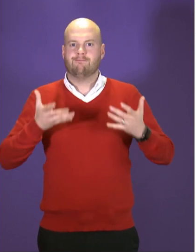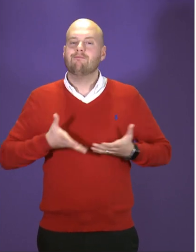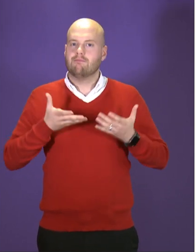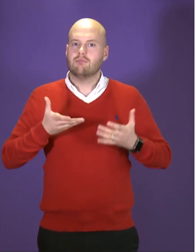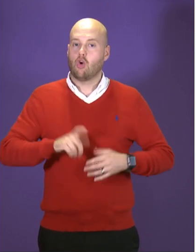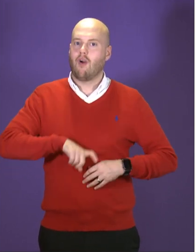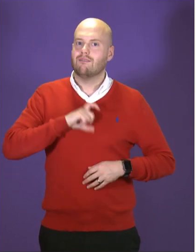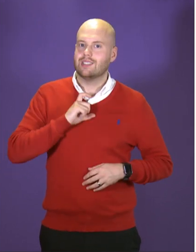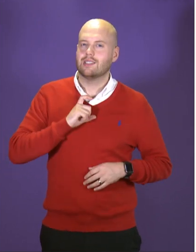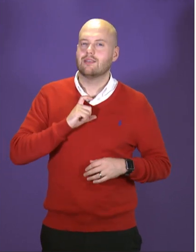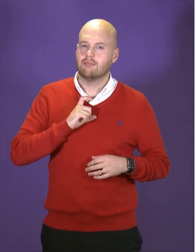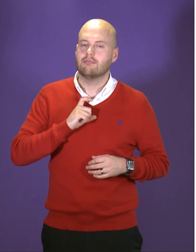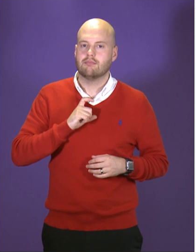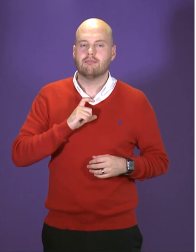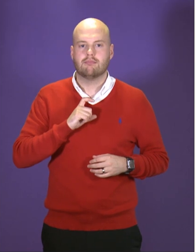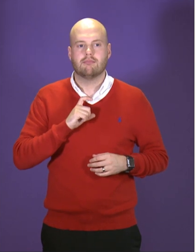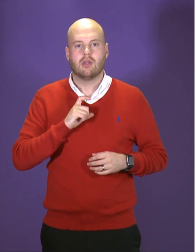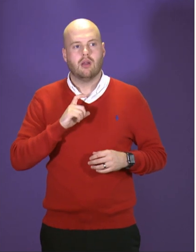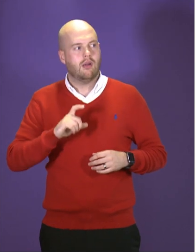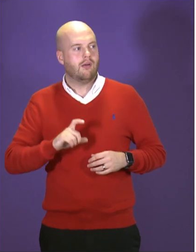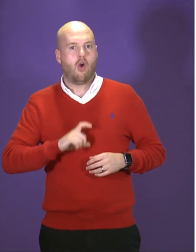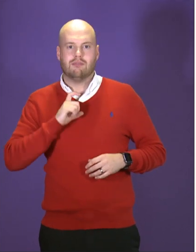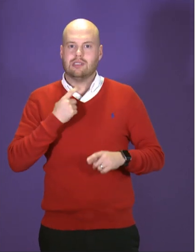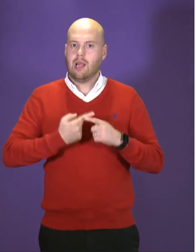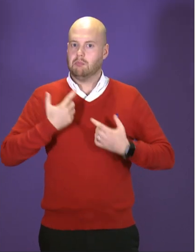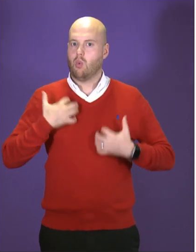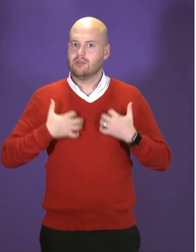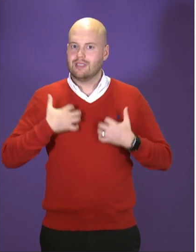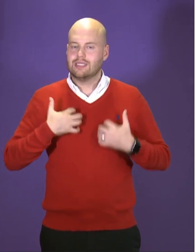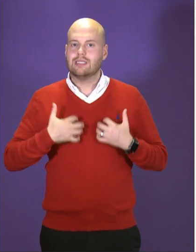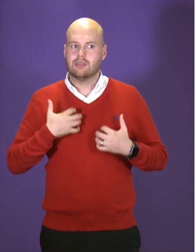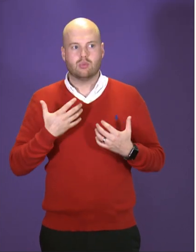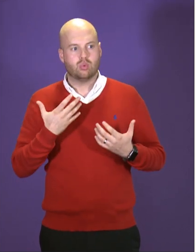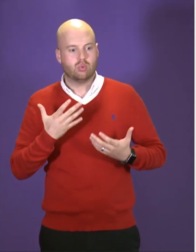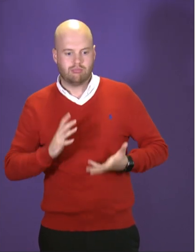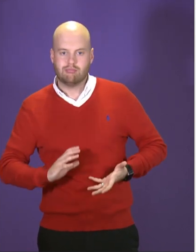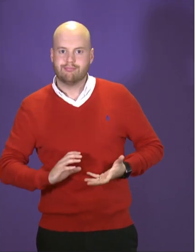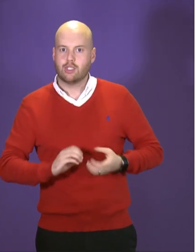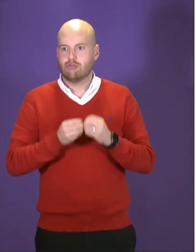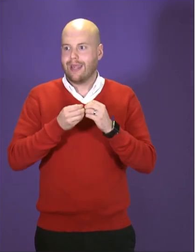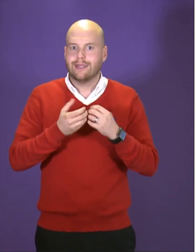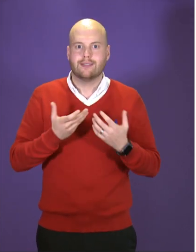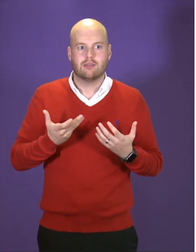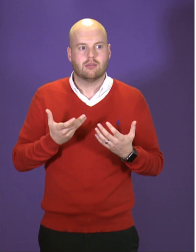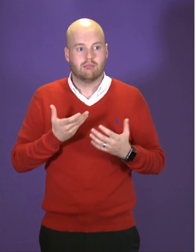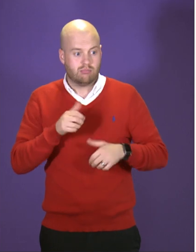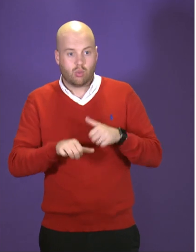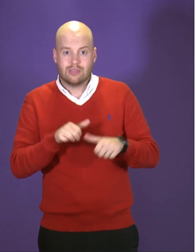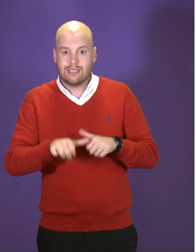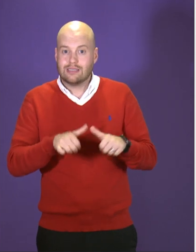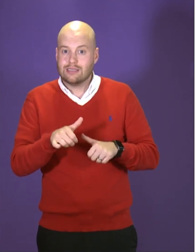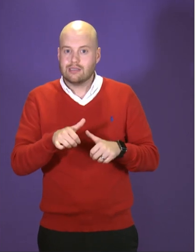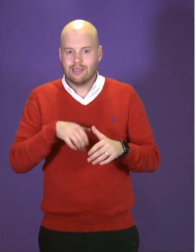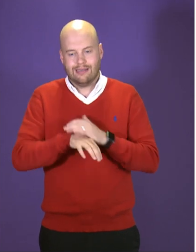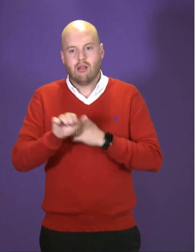be more confident and, well, motivated to create, well, processes in